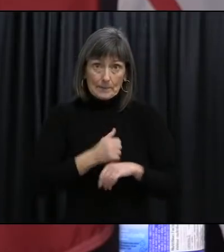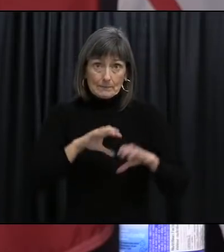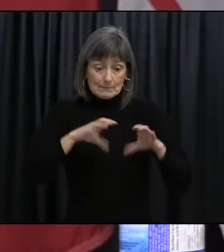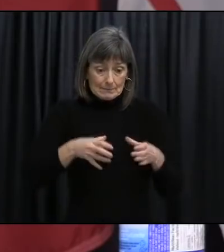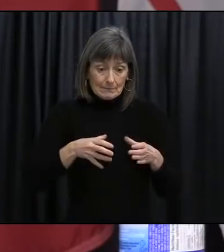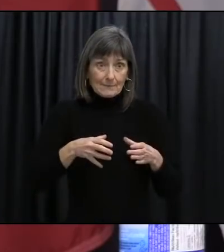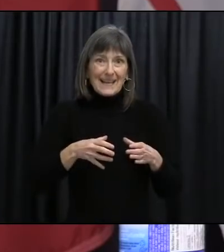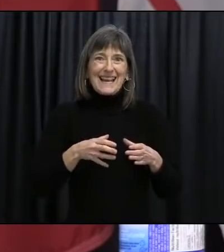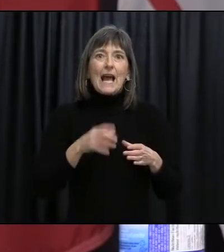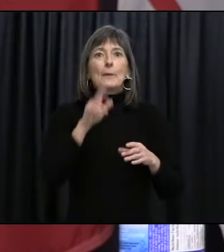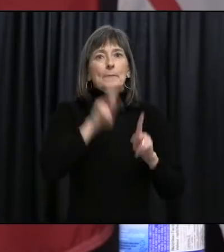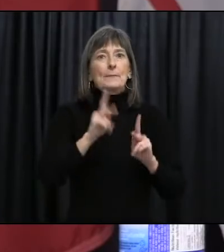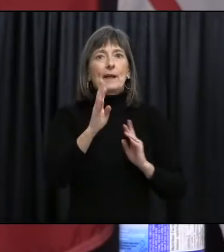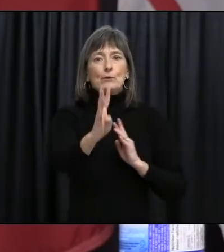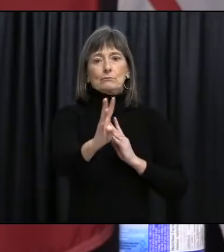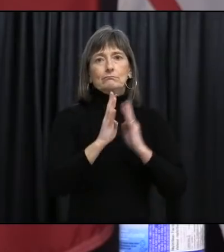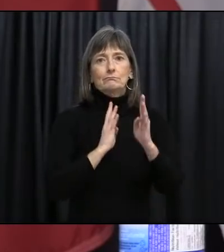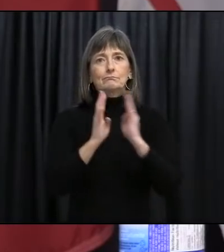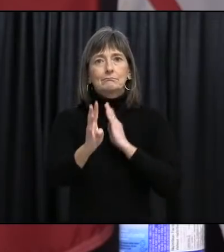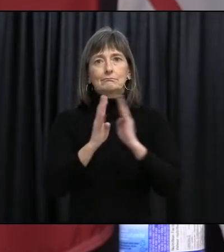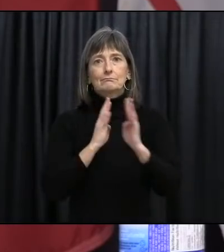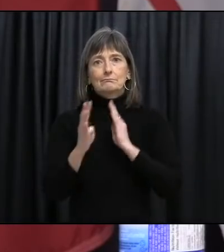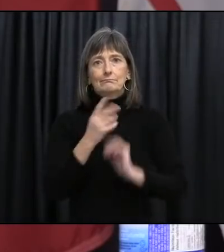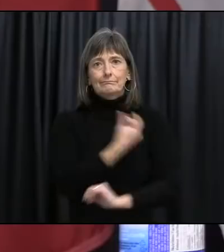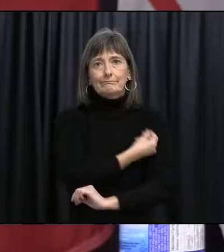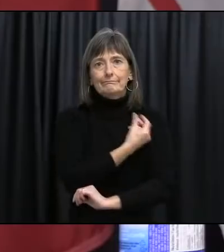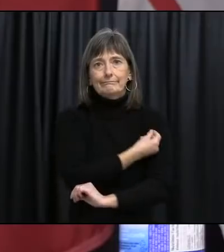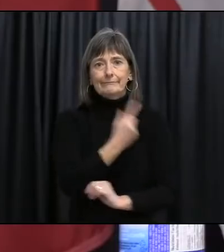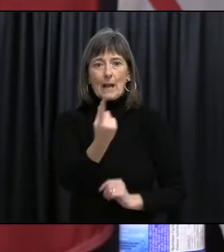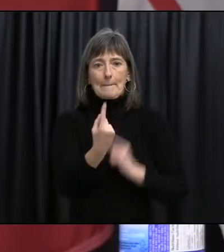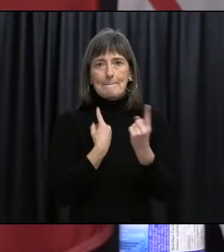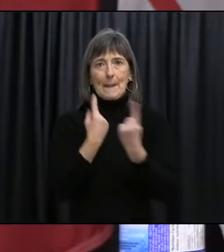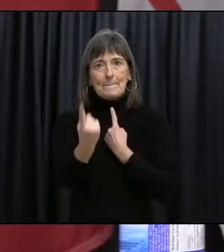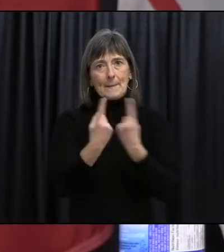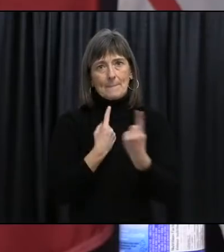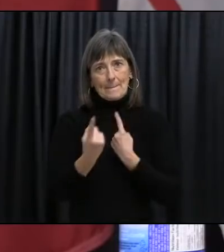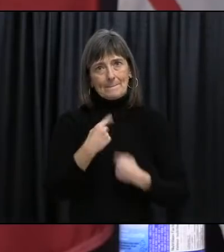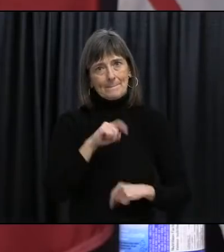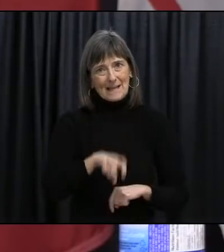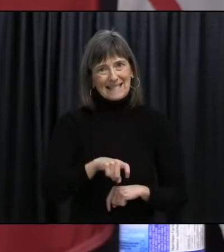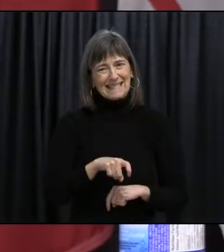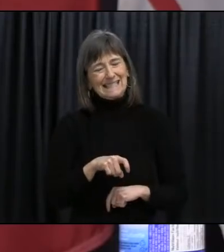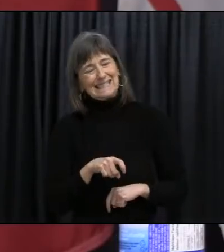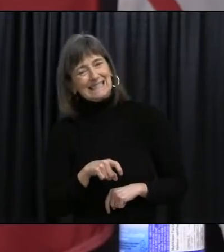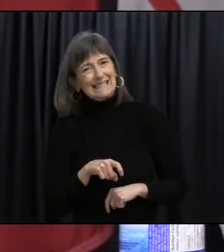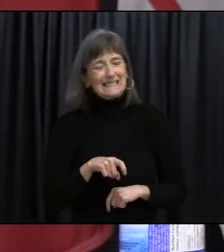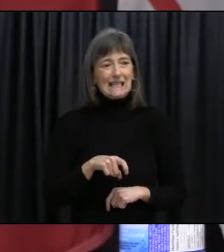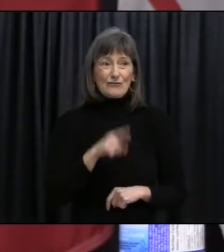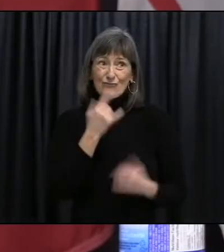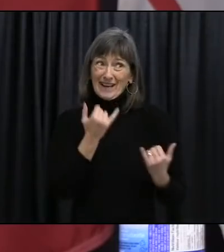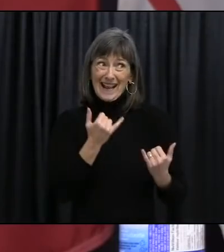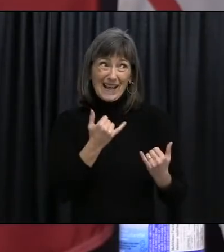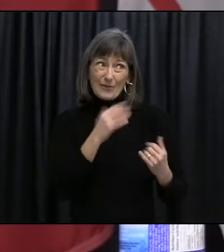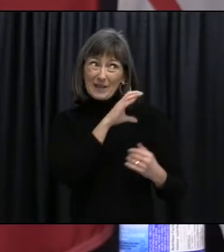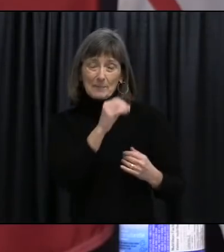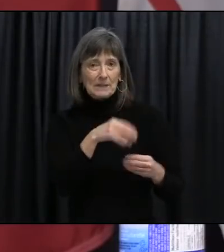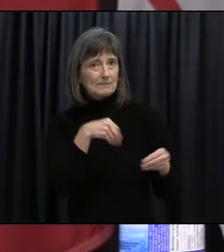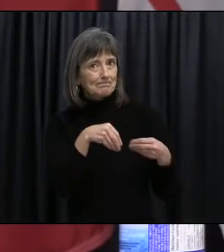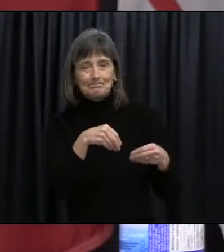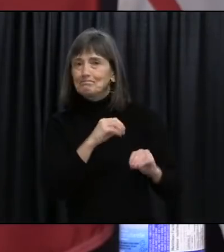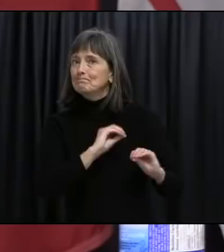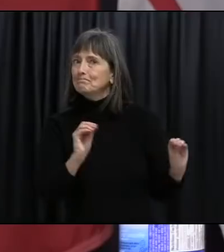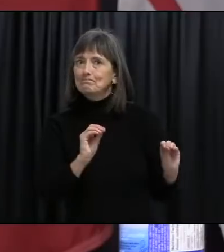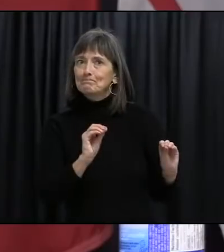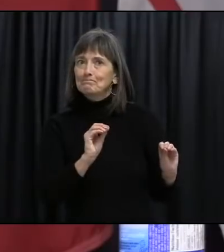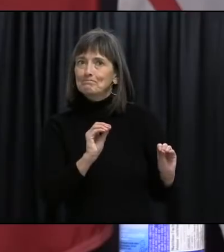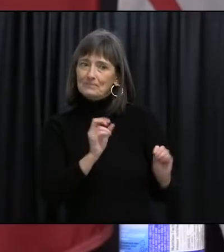real challenge for people in long-term care. We're hoping that there'll be some leeway around that and some changes possibly in